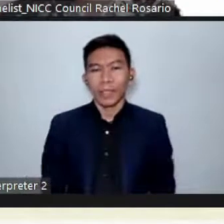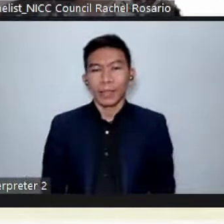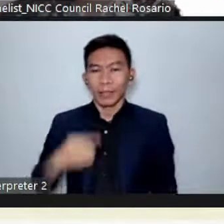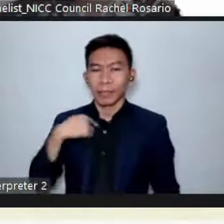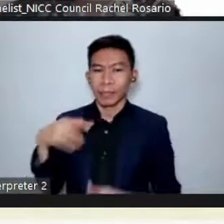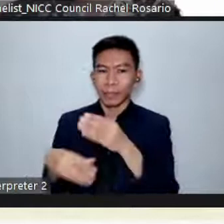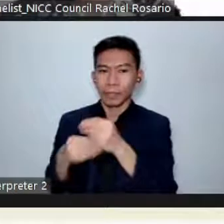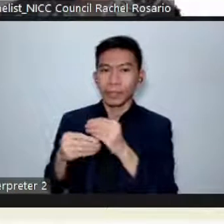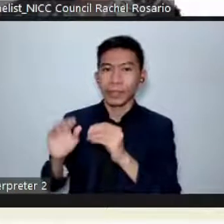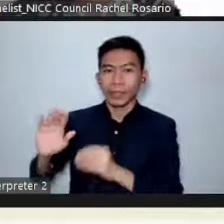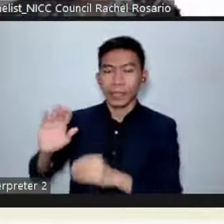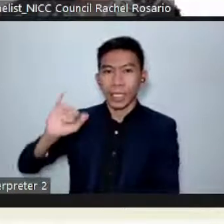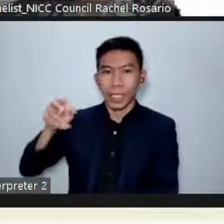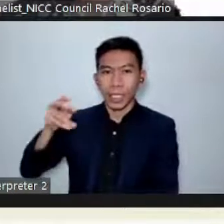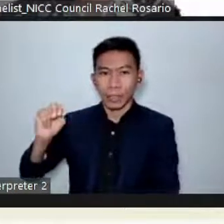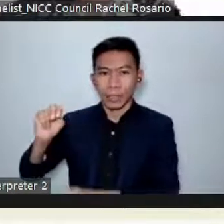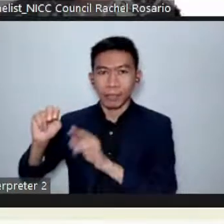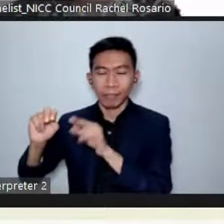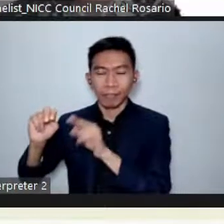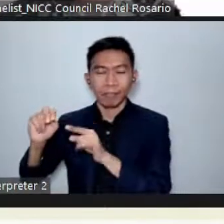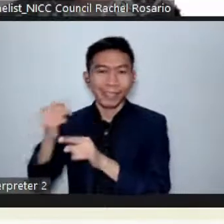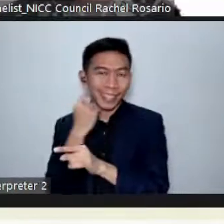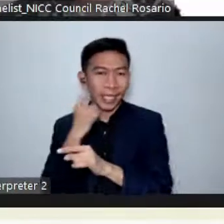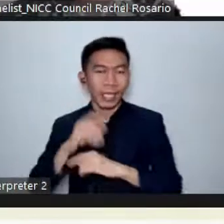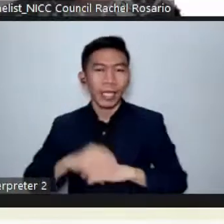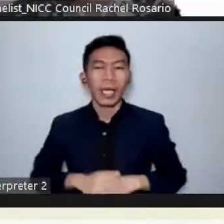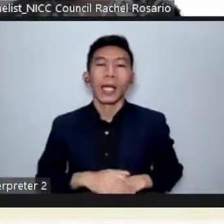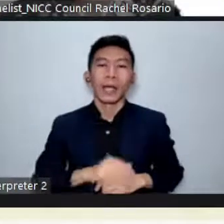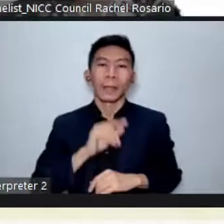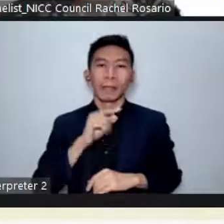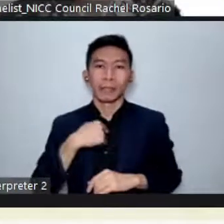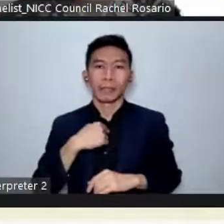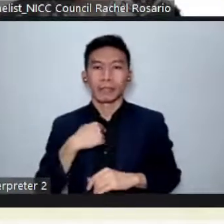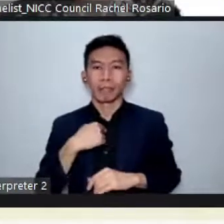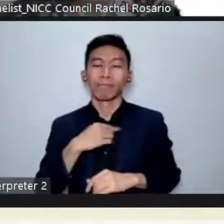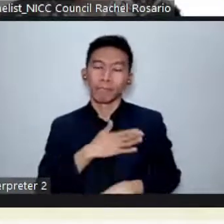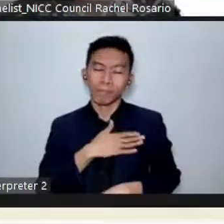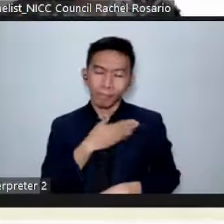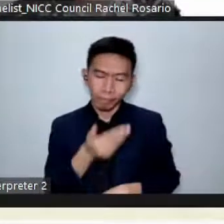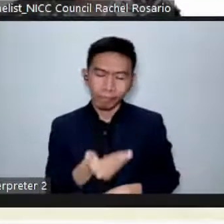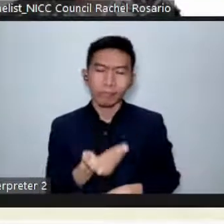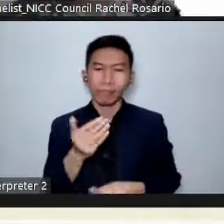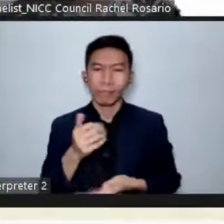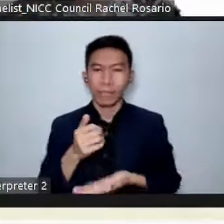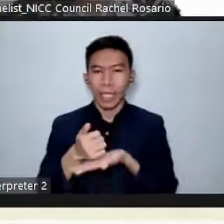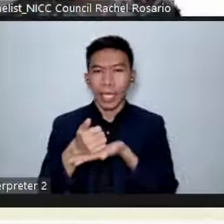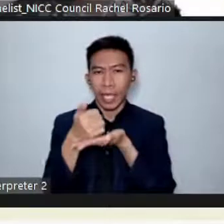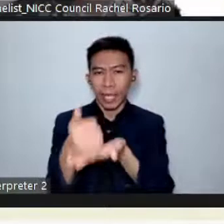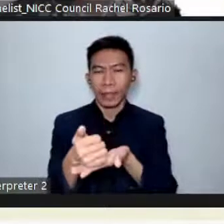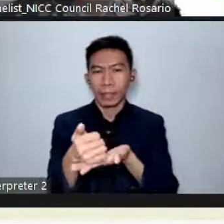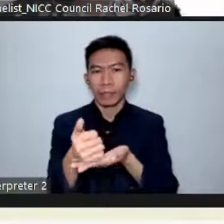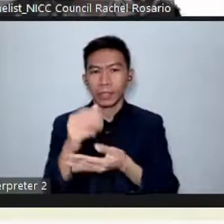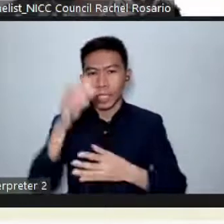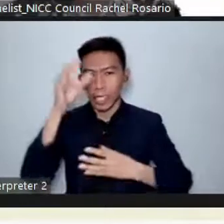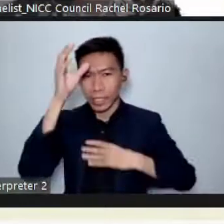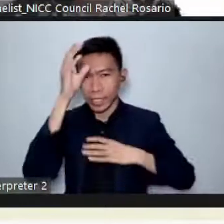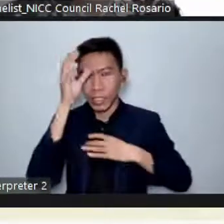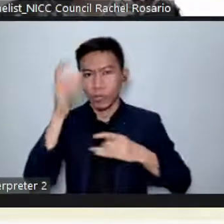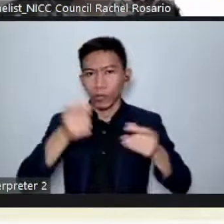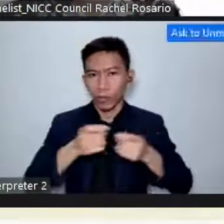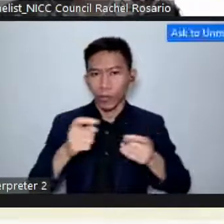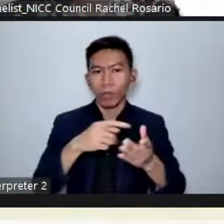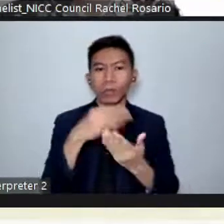ago, we manifest our intention to really help the cancer control program